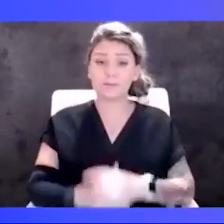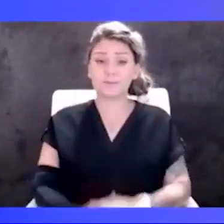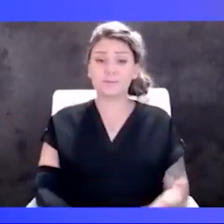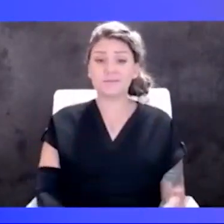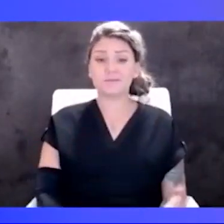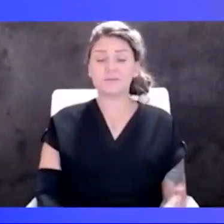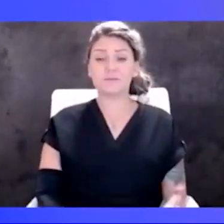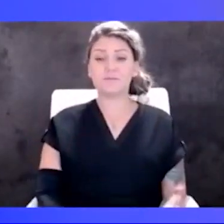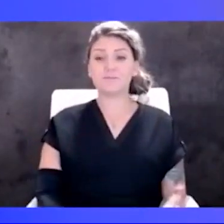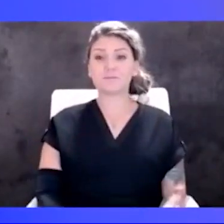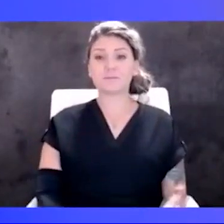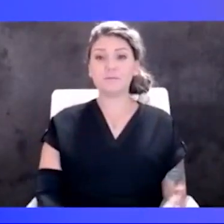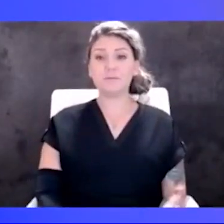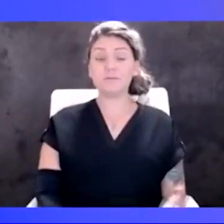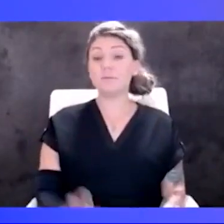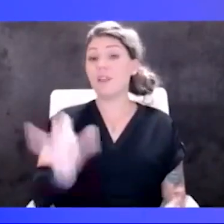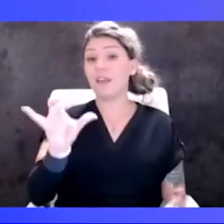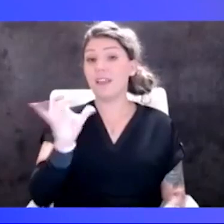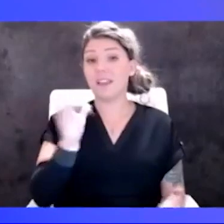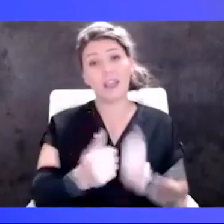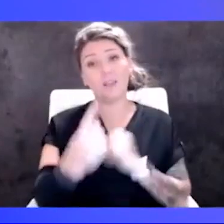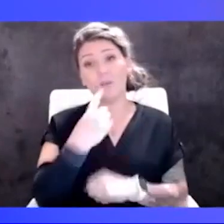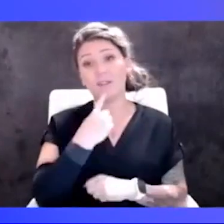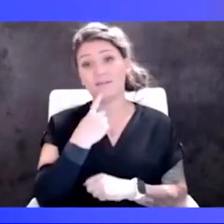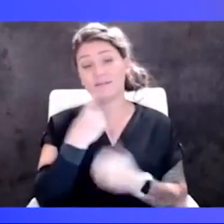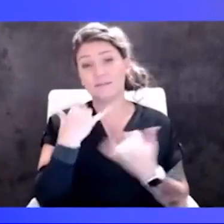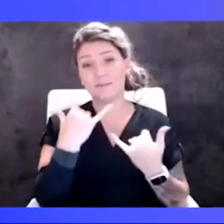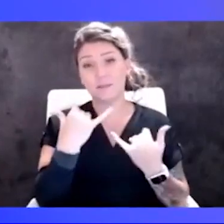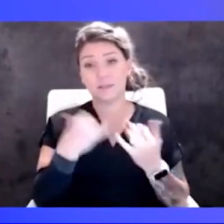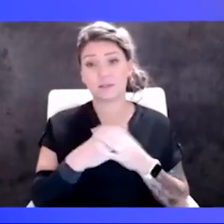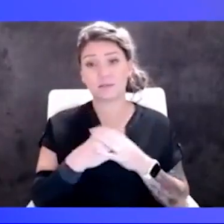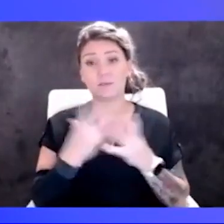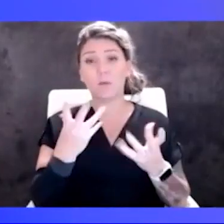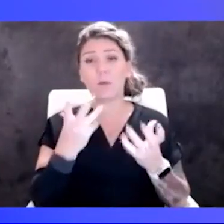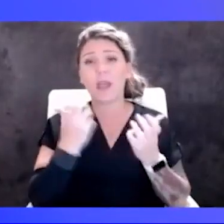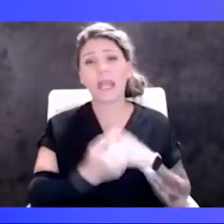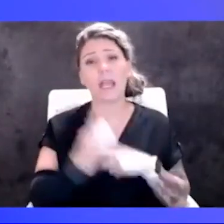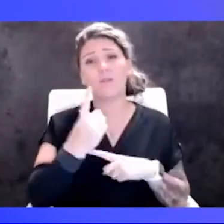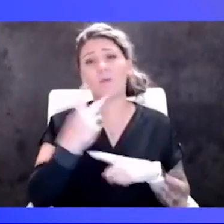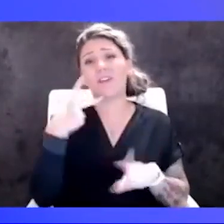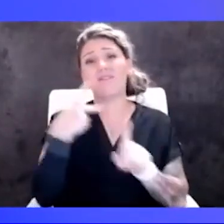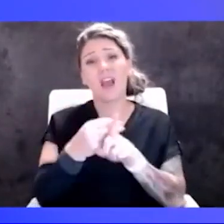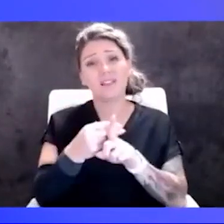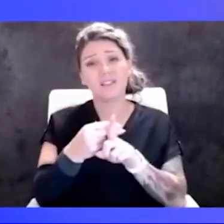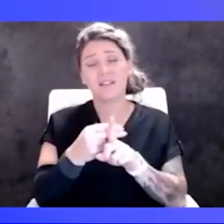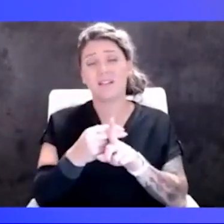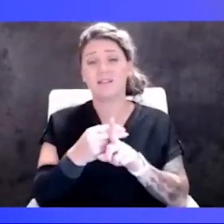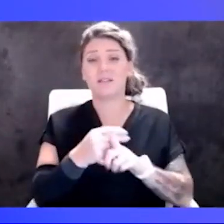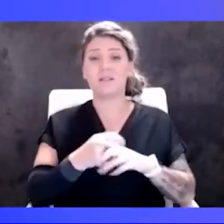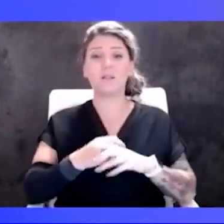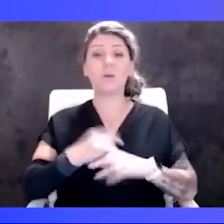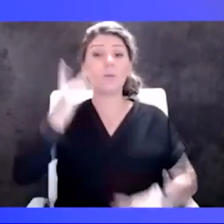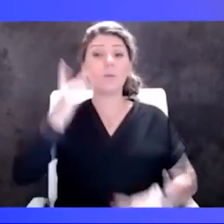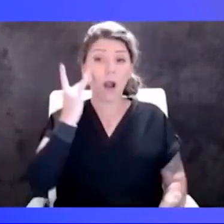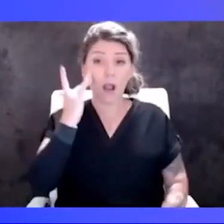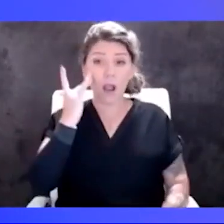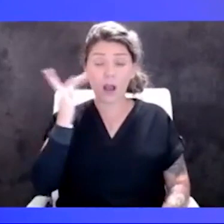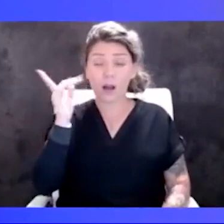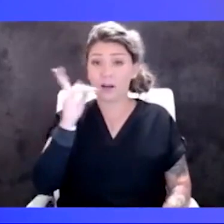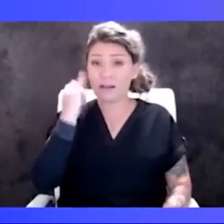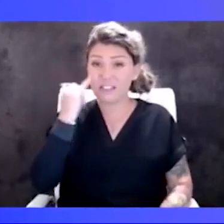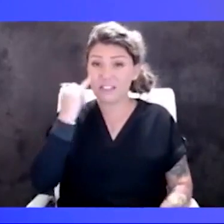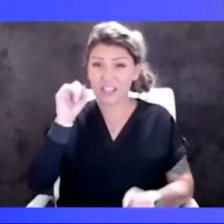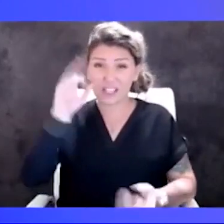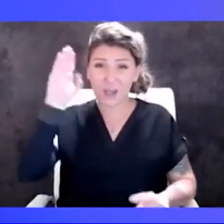as everyone has said here today, I want everyone to get vaccinated because, again, if we can reduce our